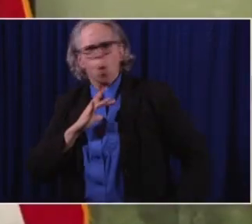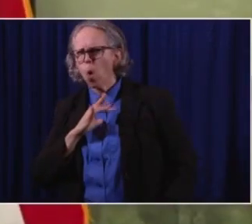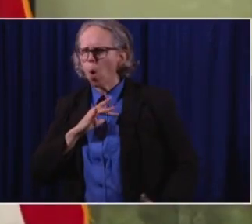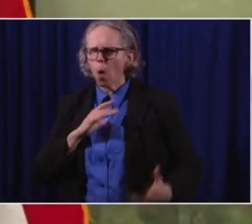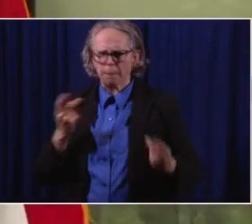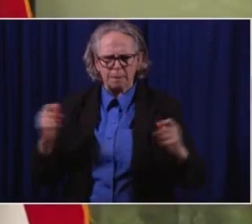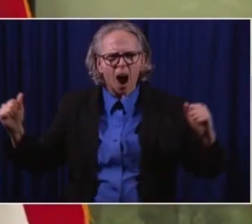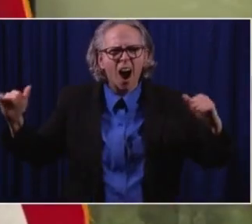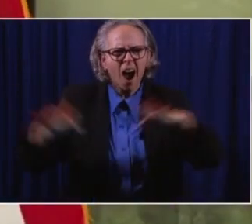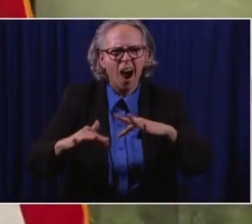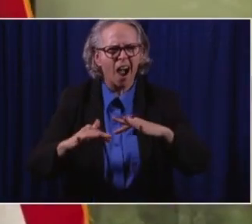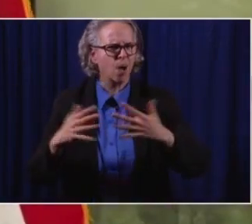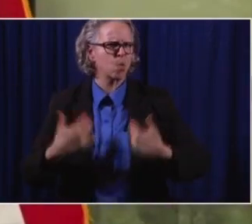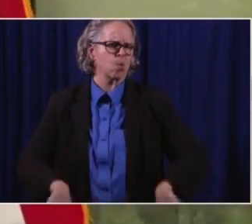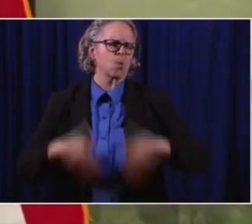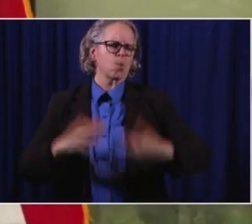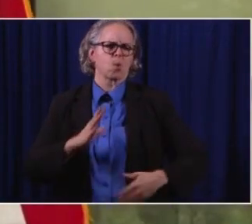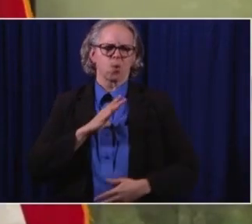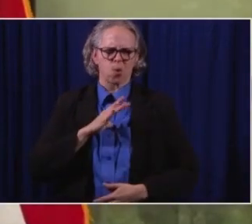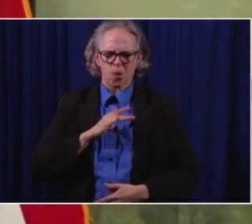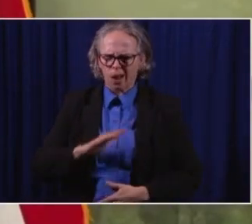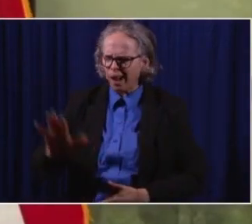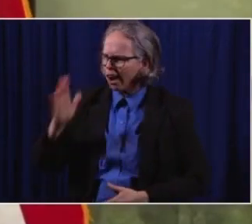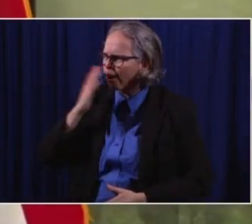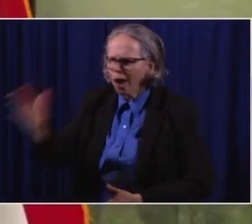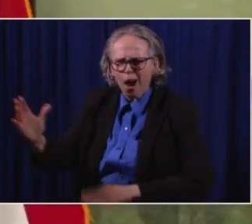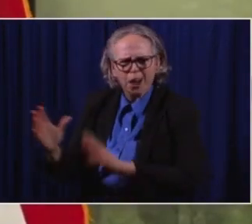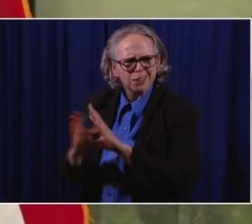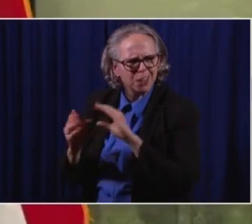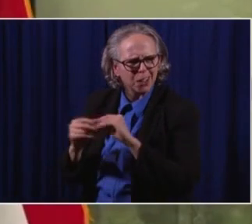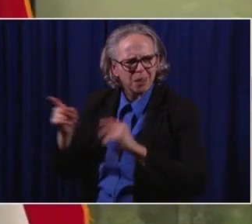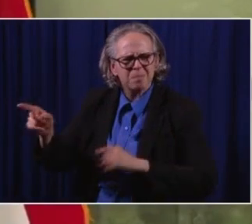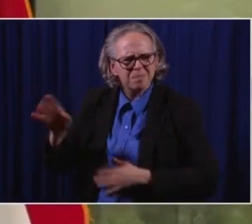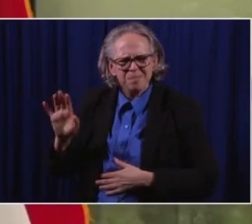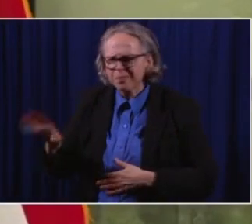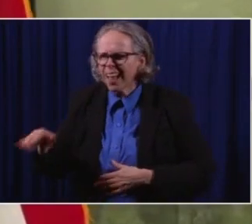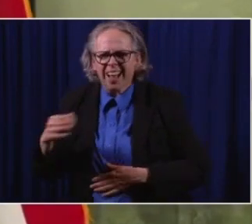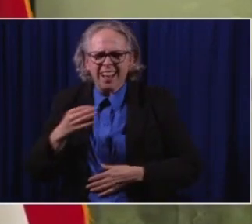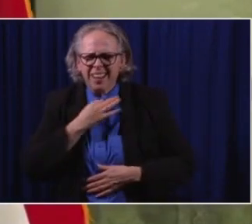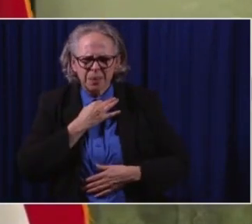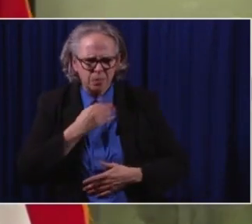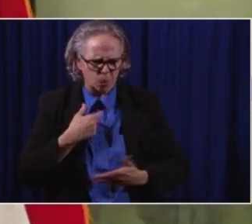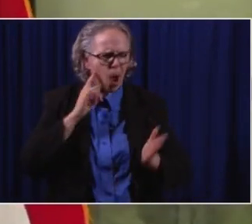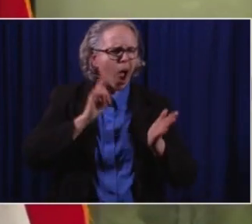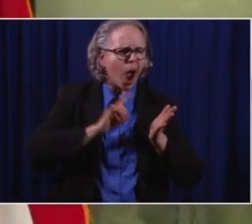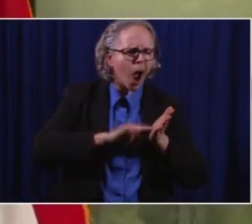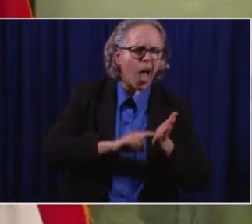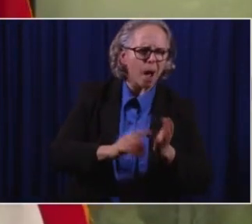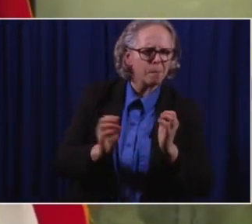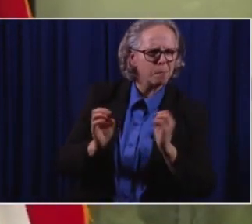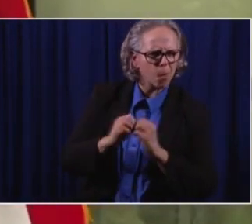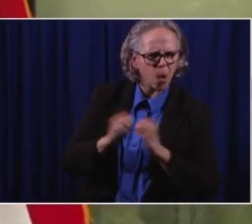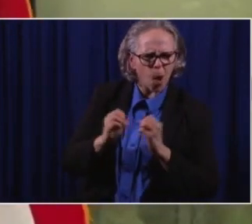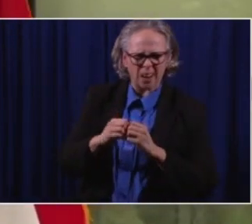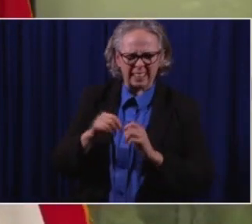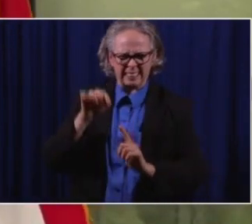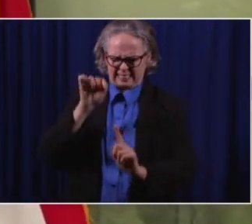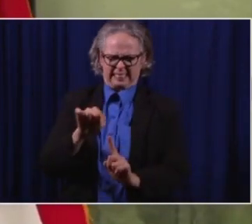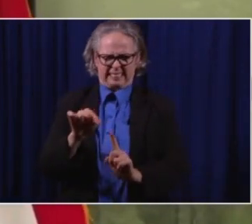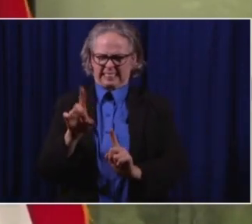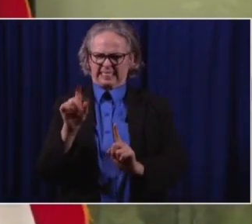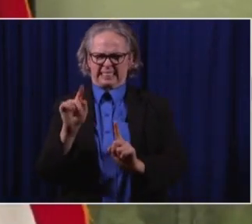really is great. Now, some of the time, we looked this up, and apparently today he was not campaigning here. So some of the time he must